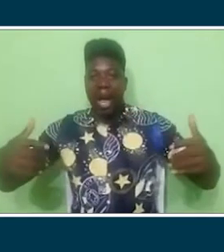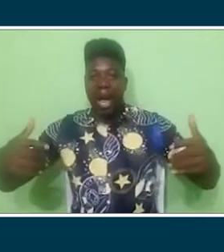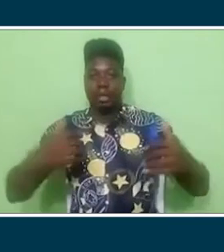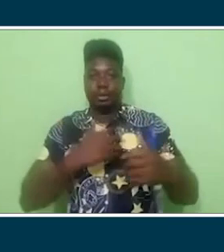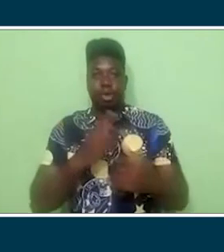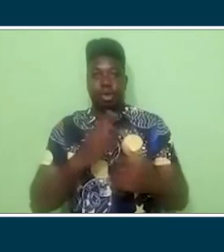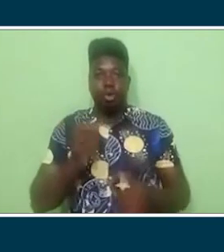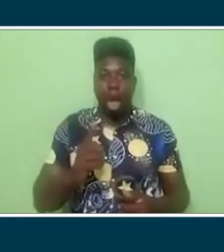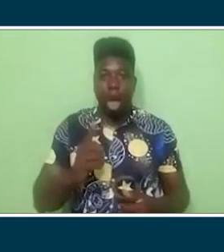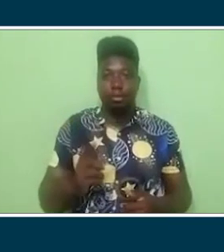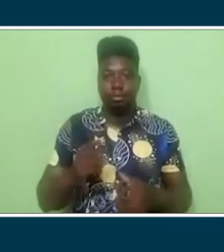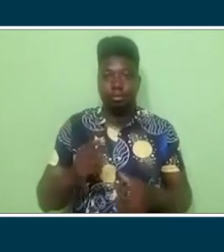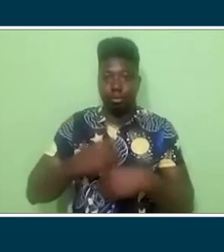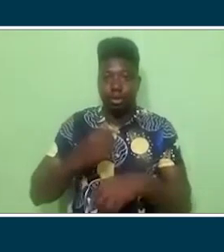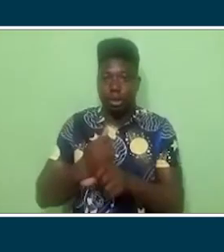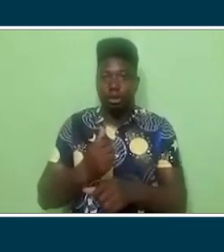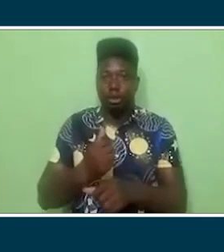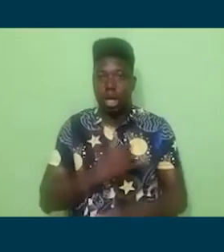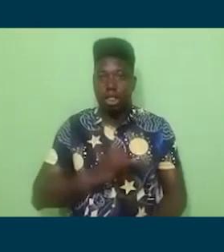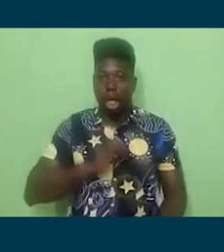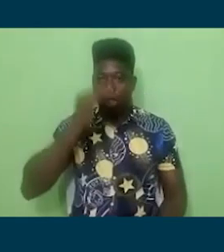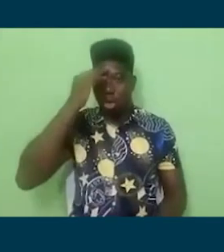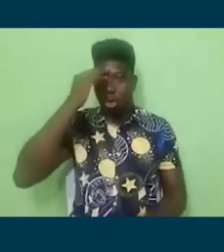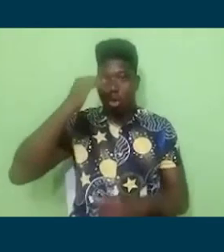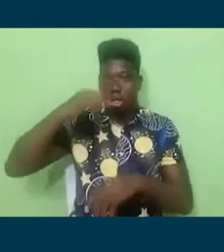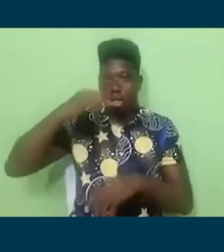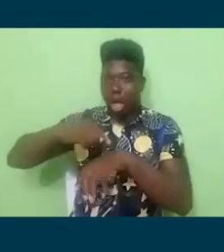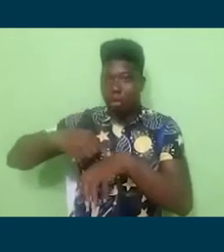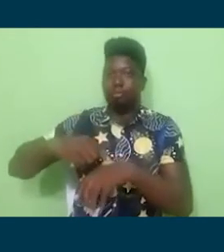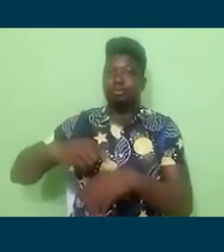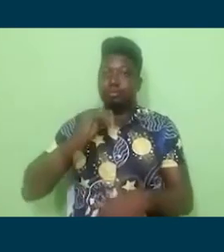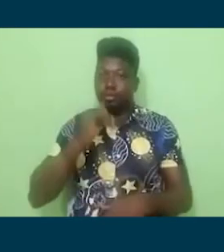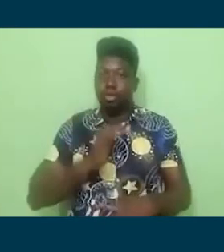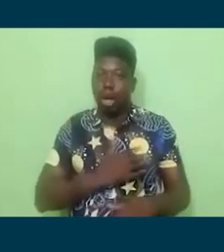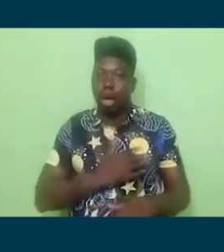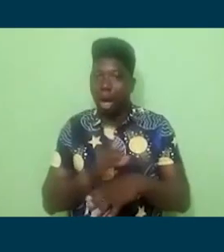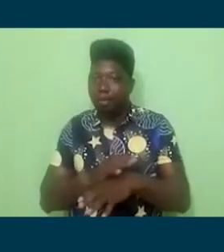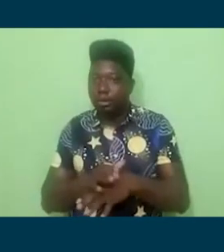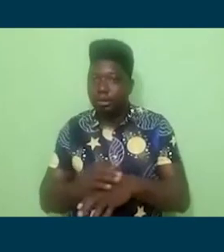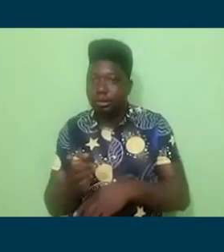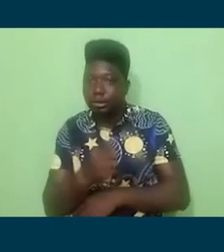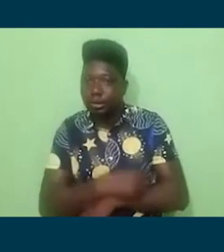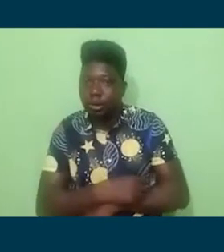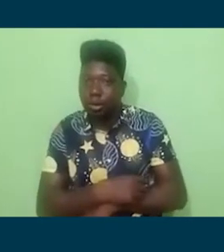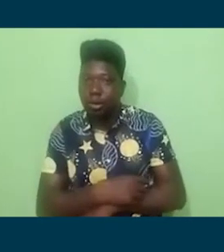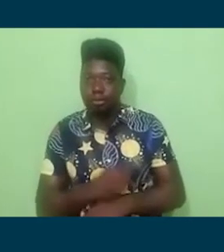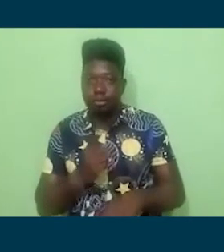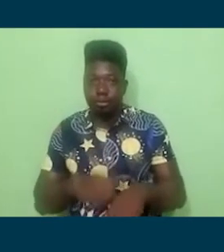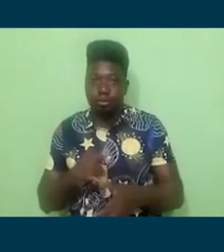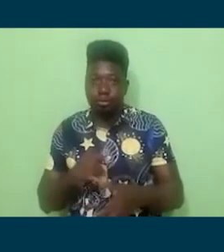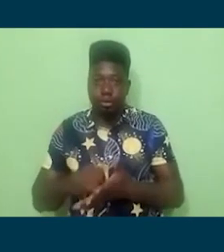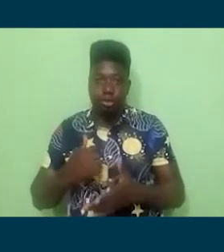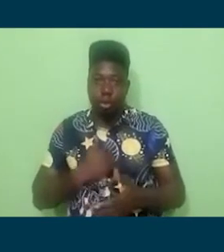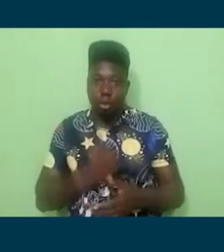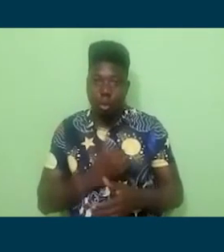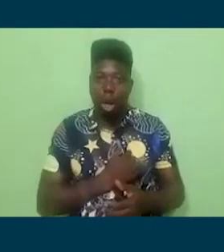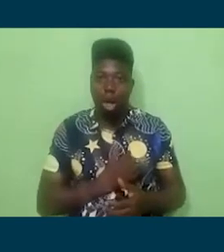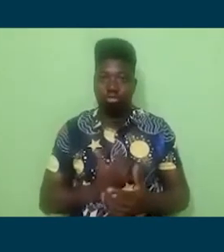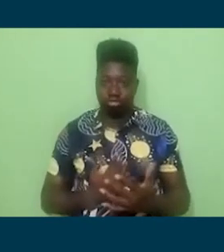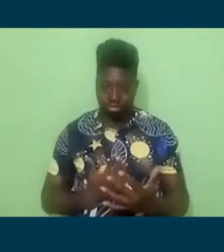I know at times in our busy days, the time that we take just to breathe